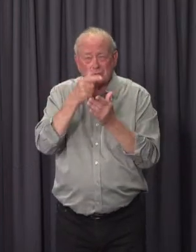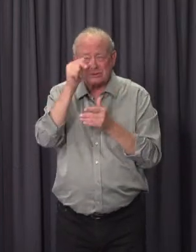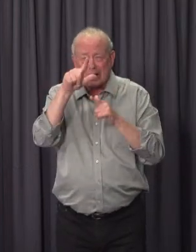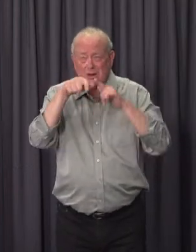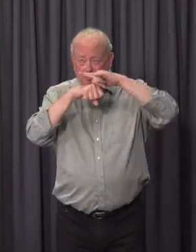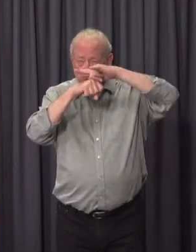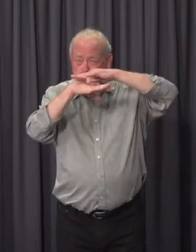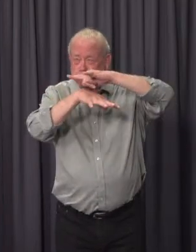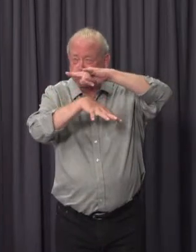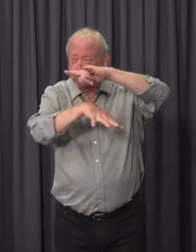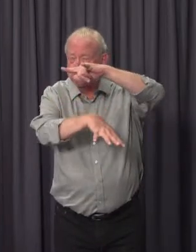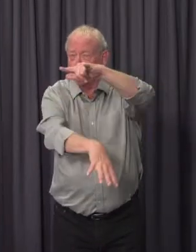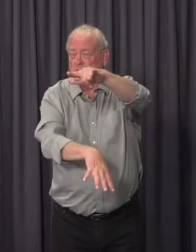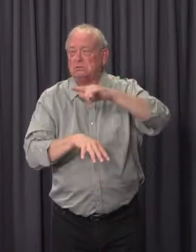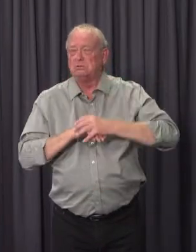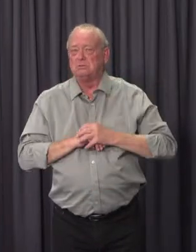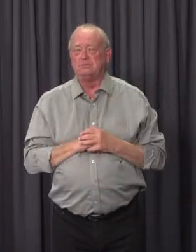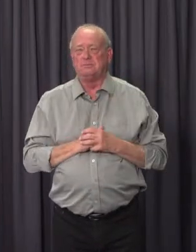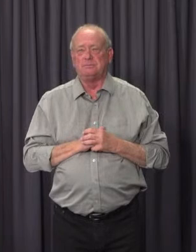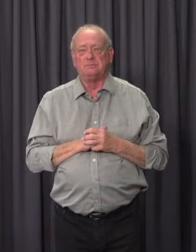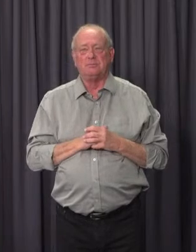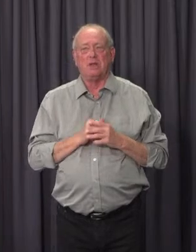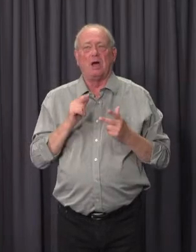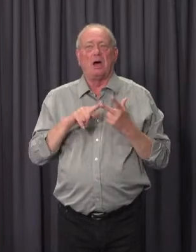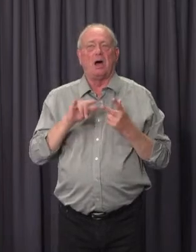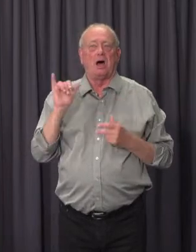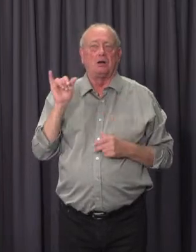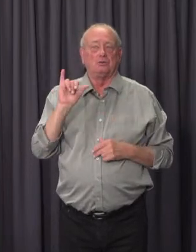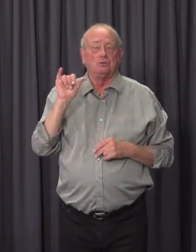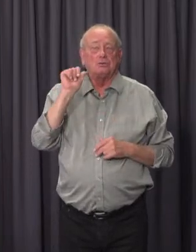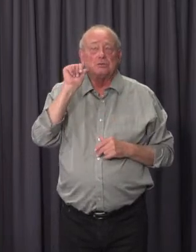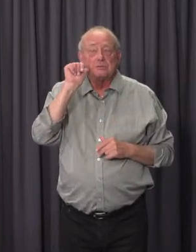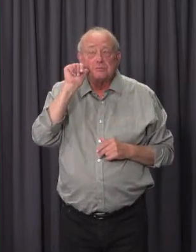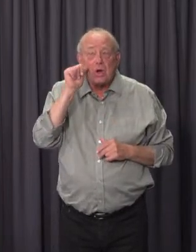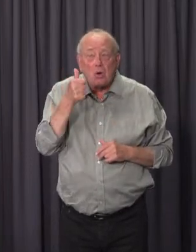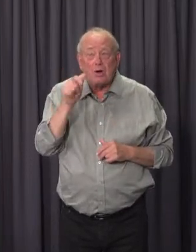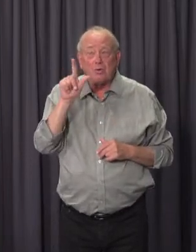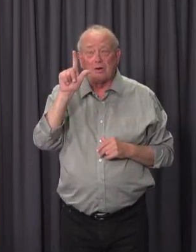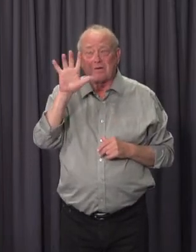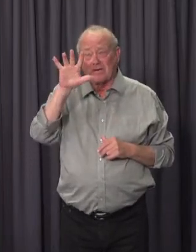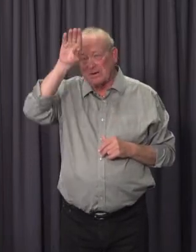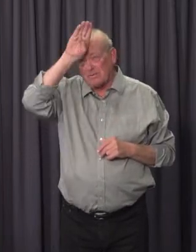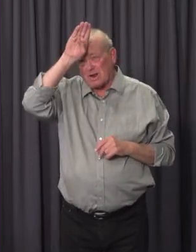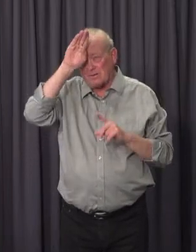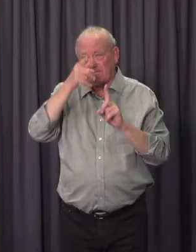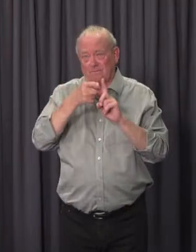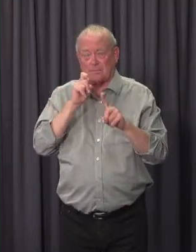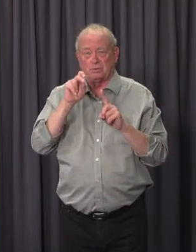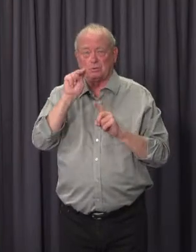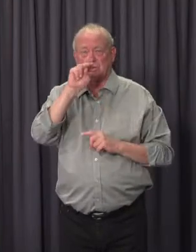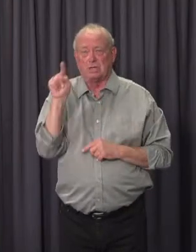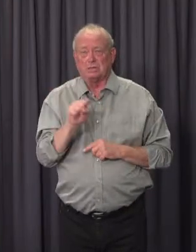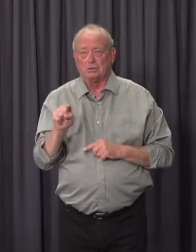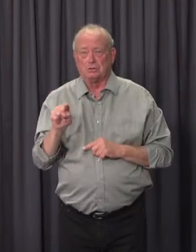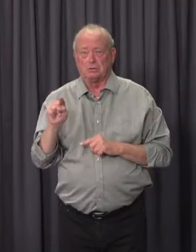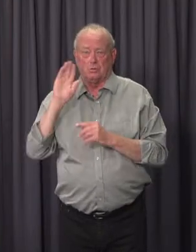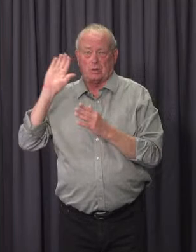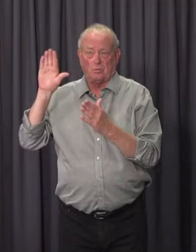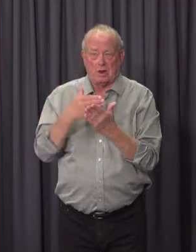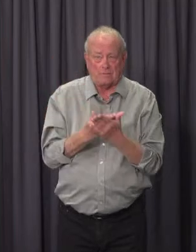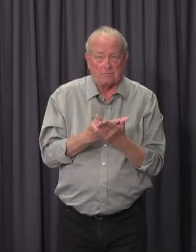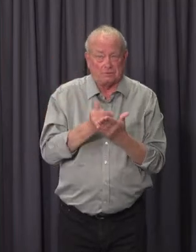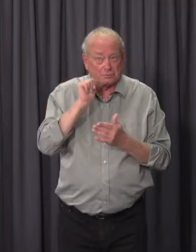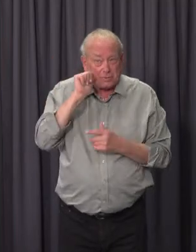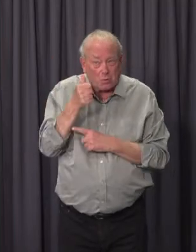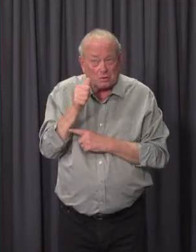from New Zealand will arrive, followed by nearly 200 from Australia over the weekend. We appreciate all of our partners who